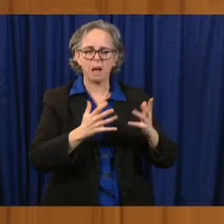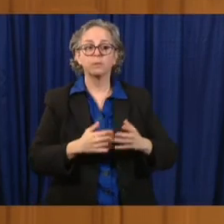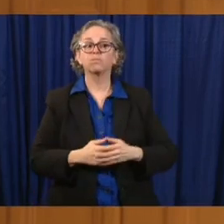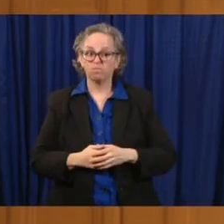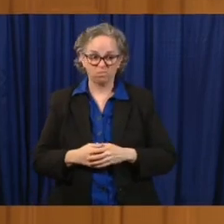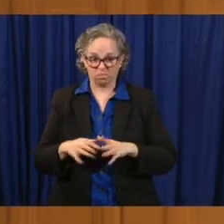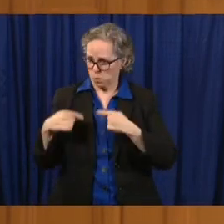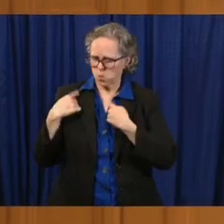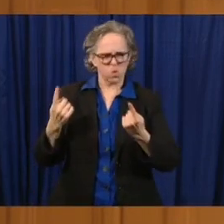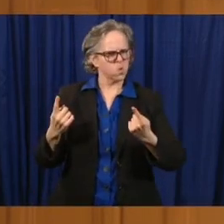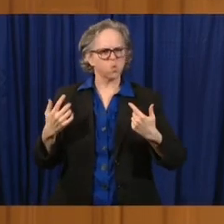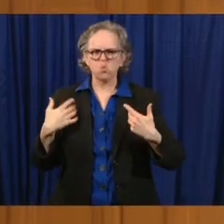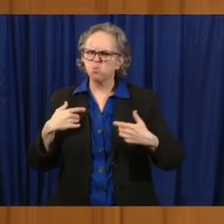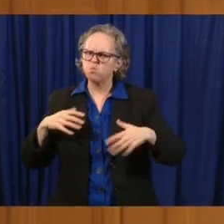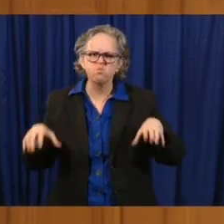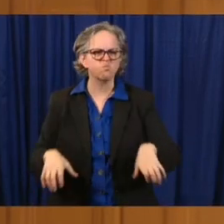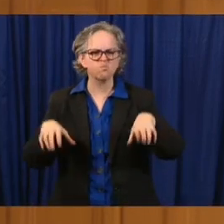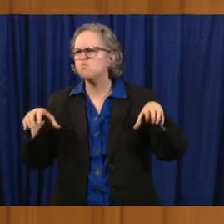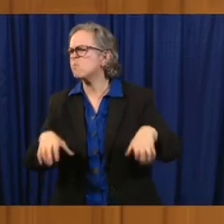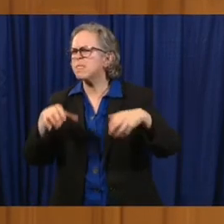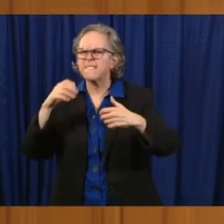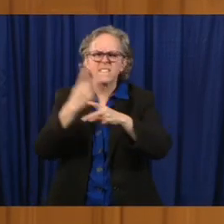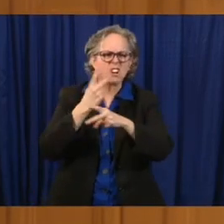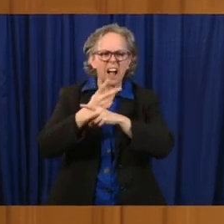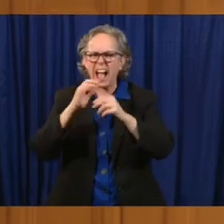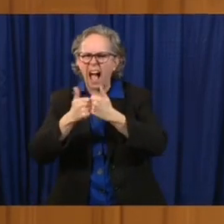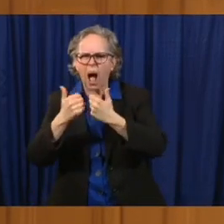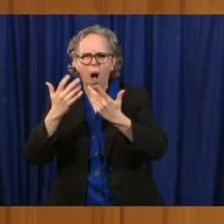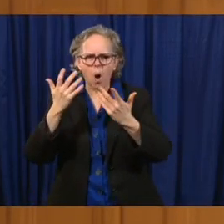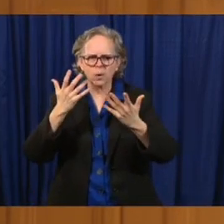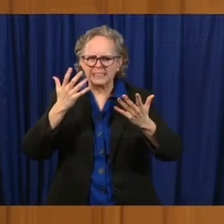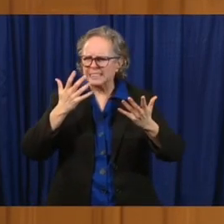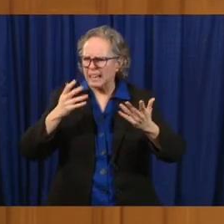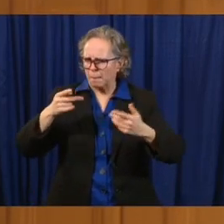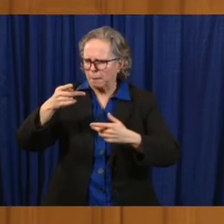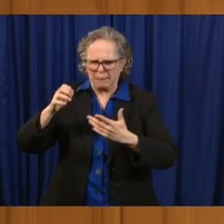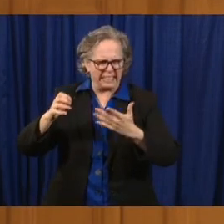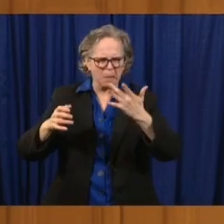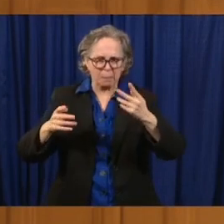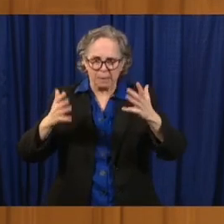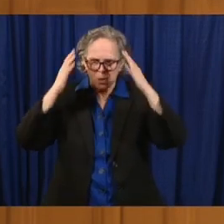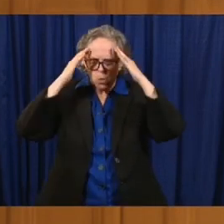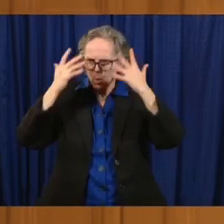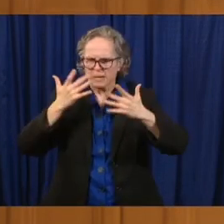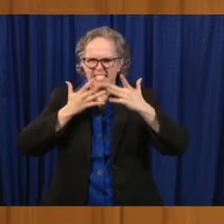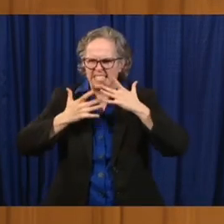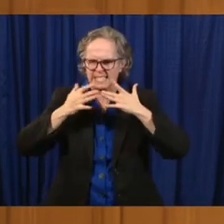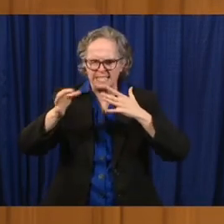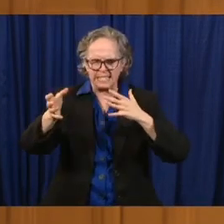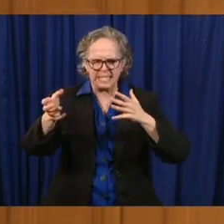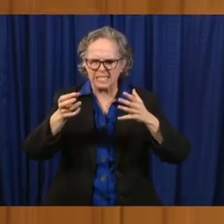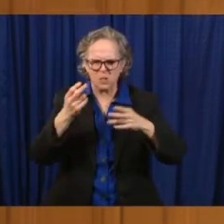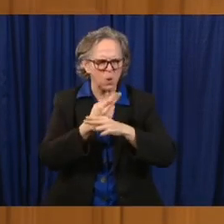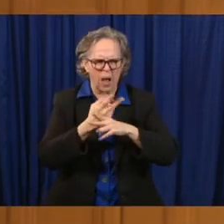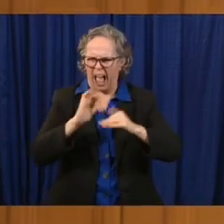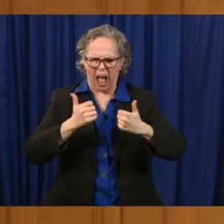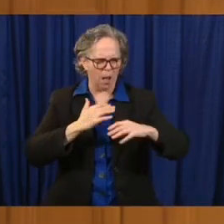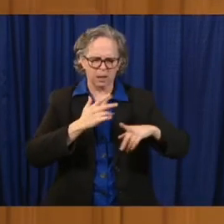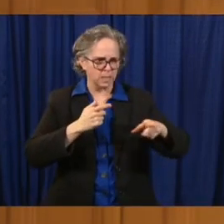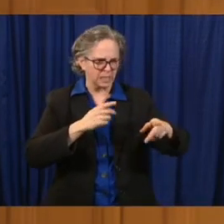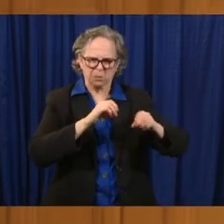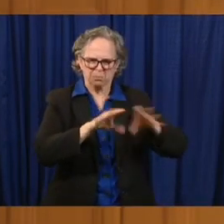use of scarce PPE, how to keep that from spreading in your facility. But we know these will be our hot spots, and as we move